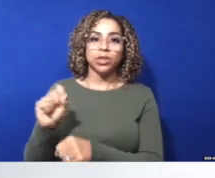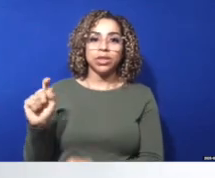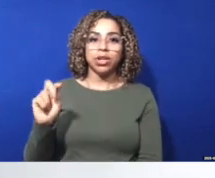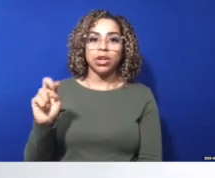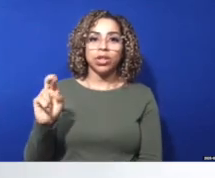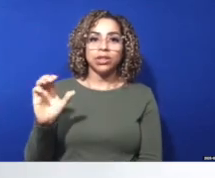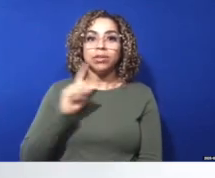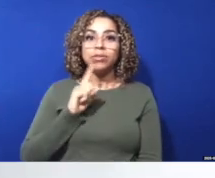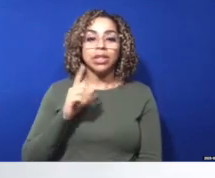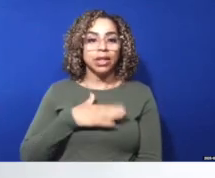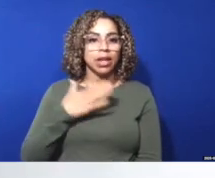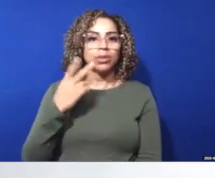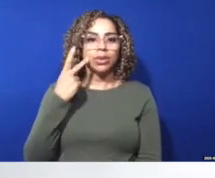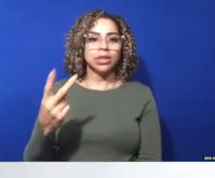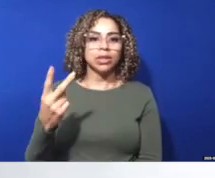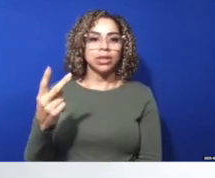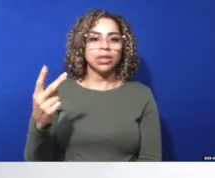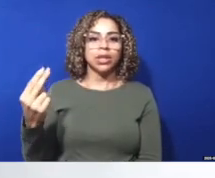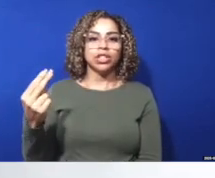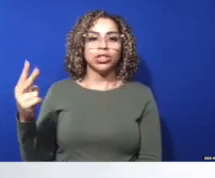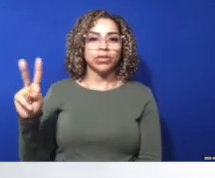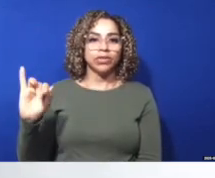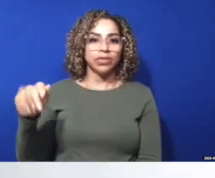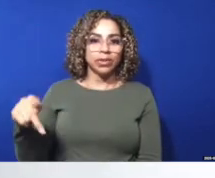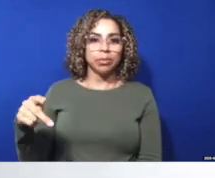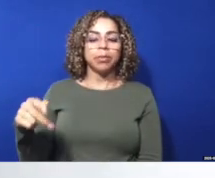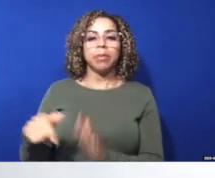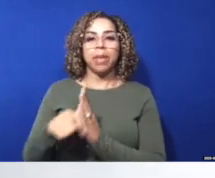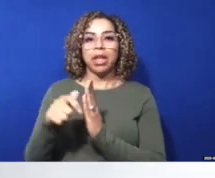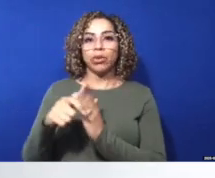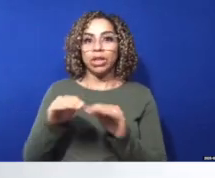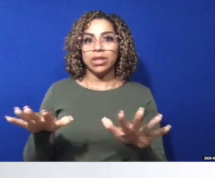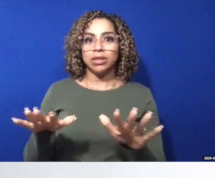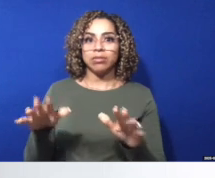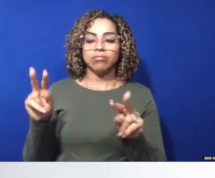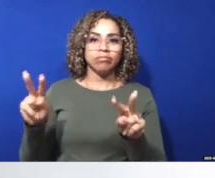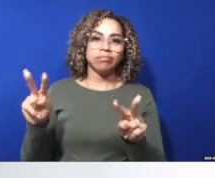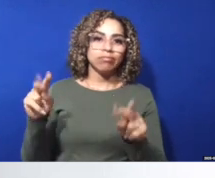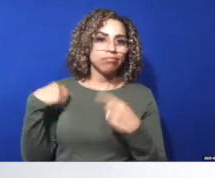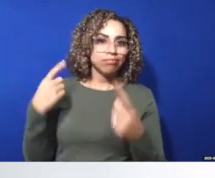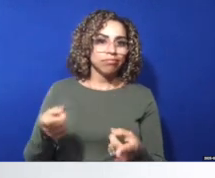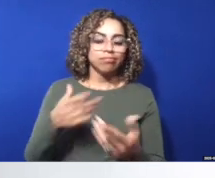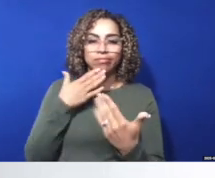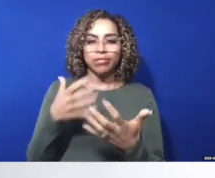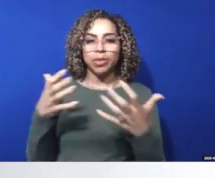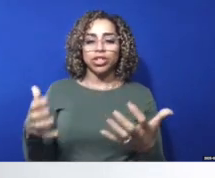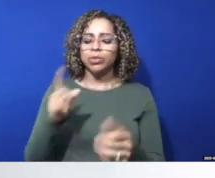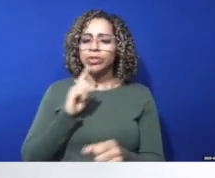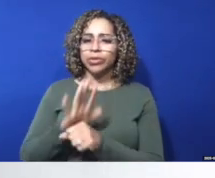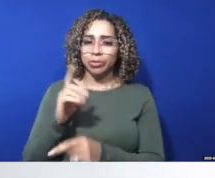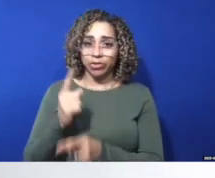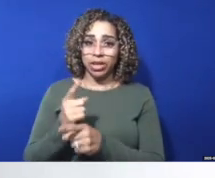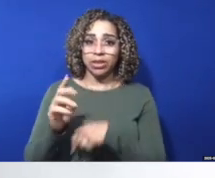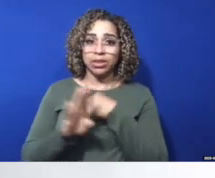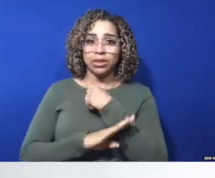super glad to see the HVIP implementation manual release. We've been waiting for that one. So thank you guys so much. Just to confirm, it was September